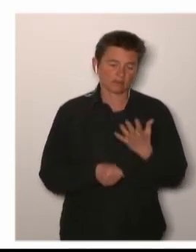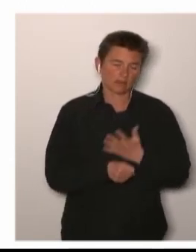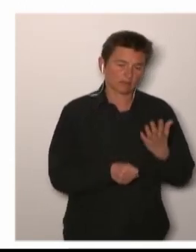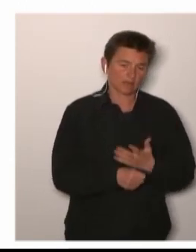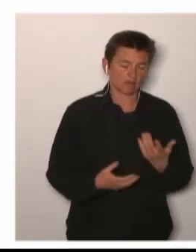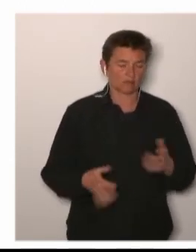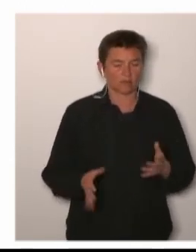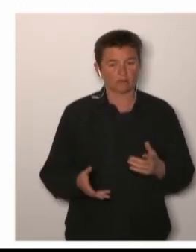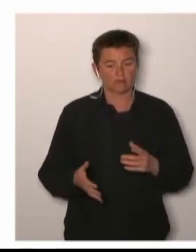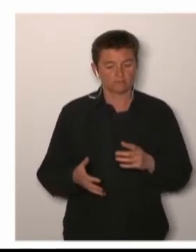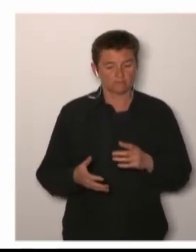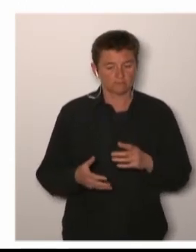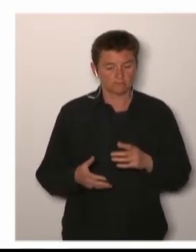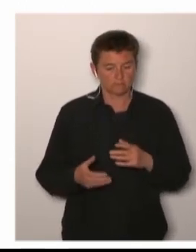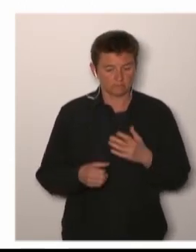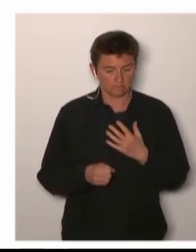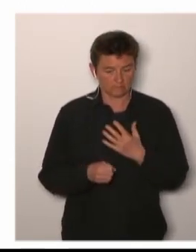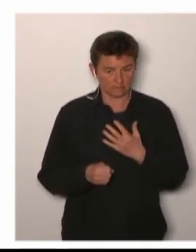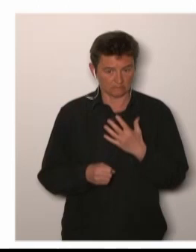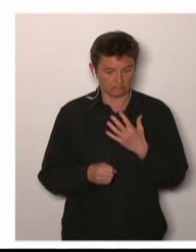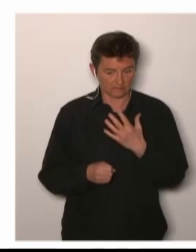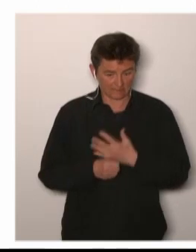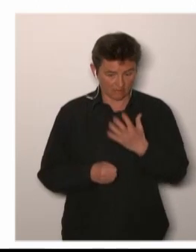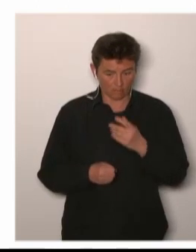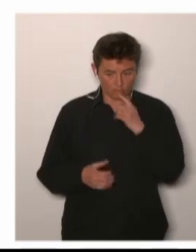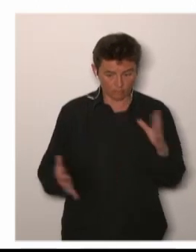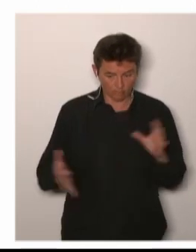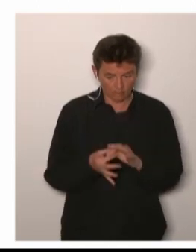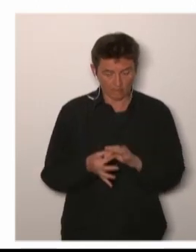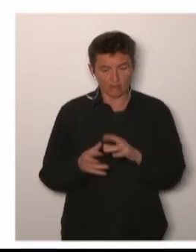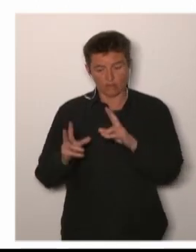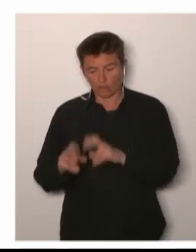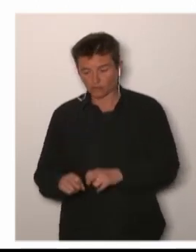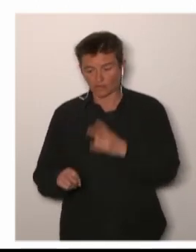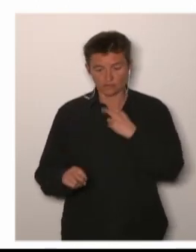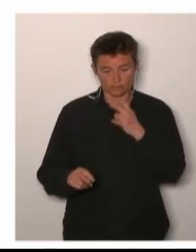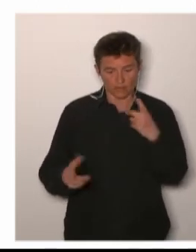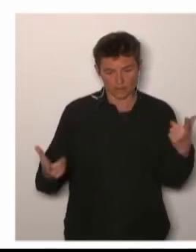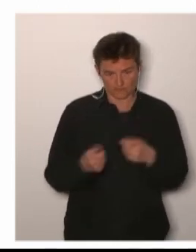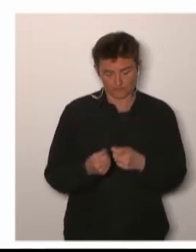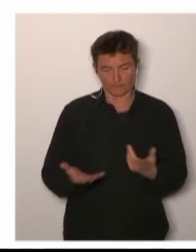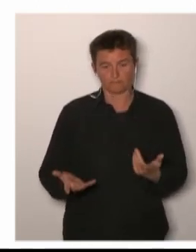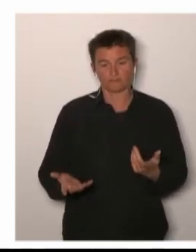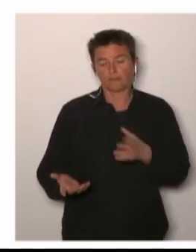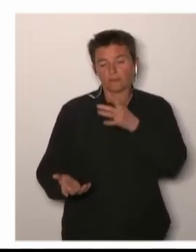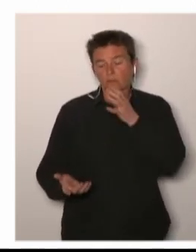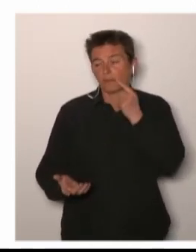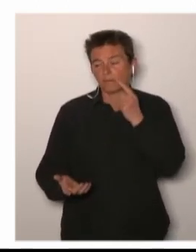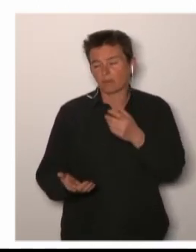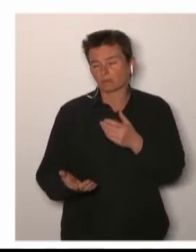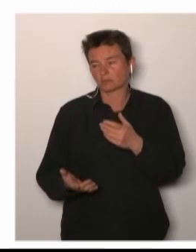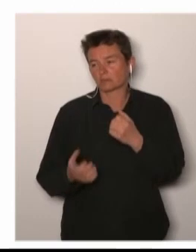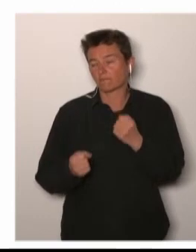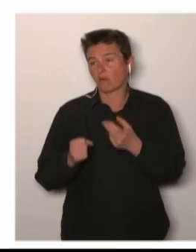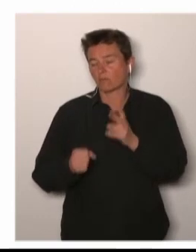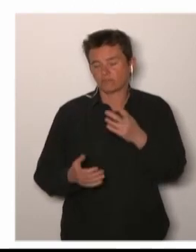between research and citizens. And I can't think personally of a more close link with citizens than their health.